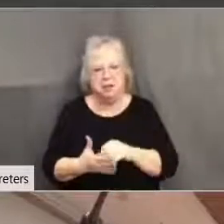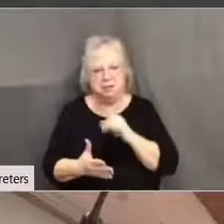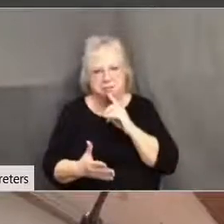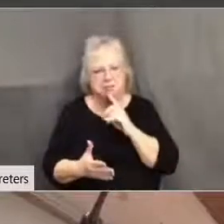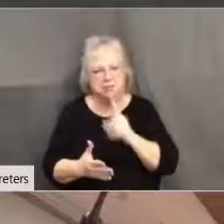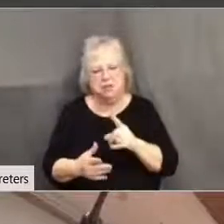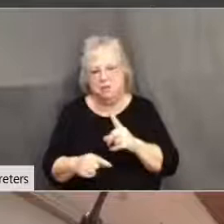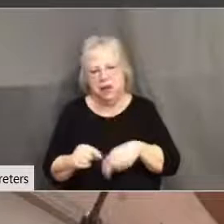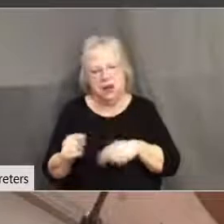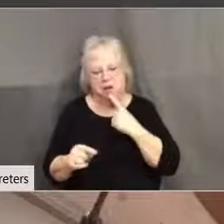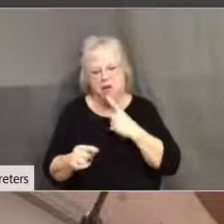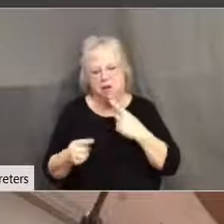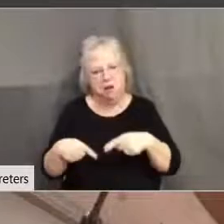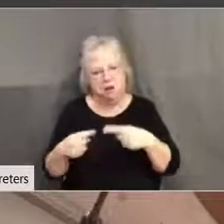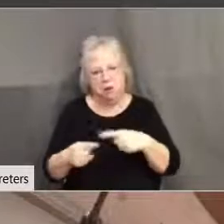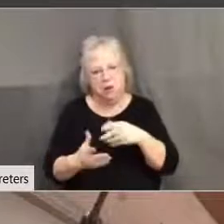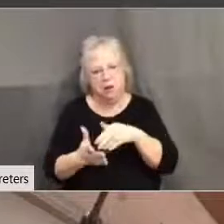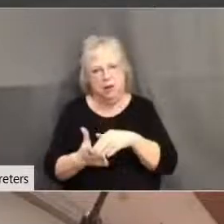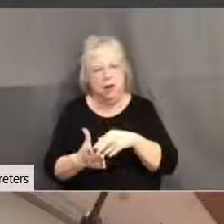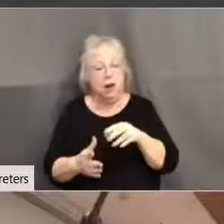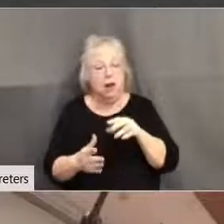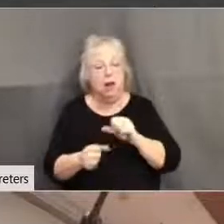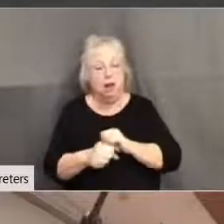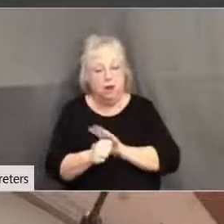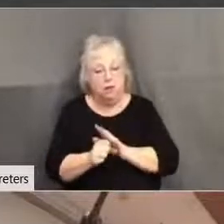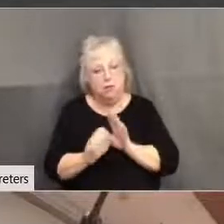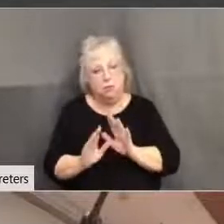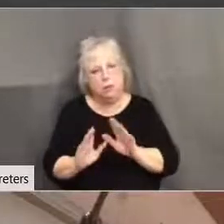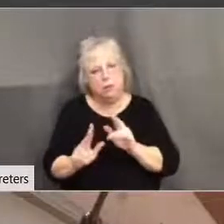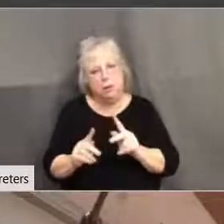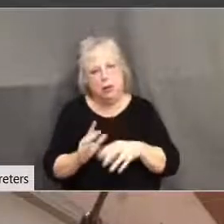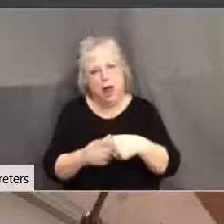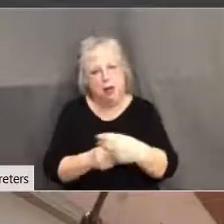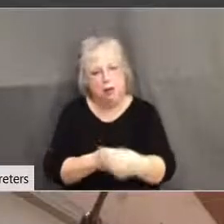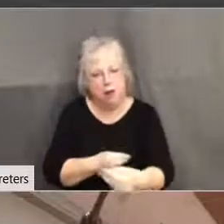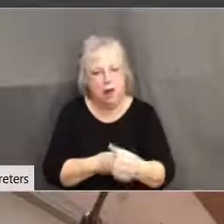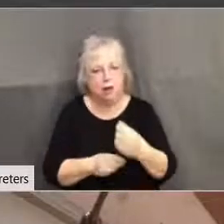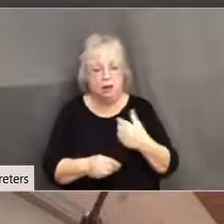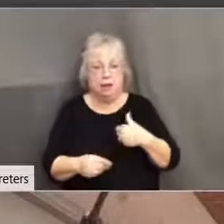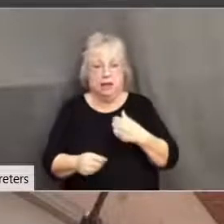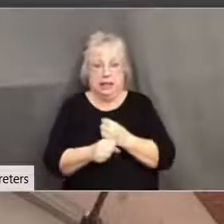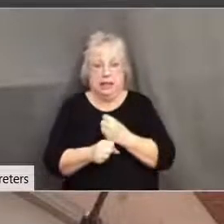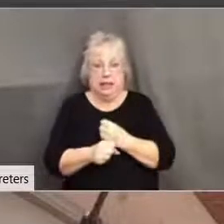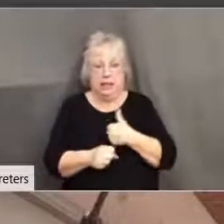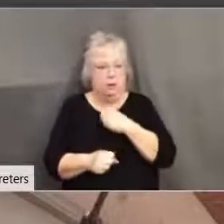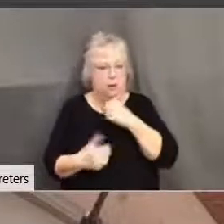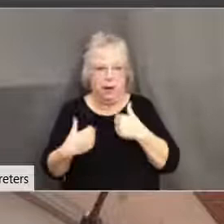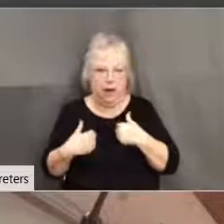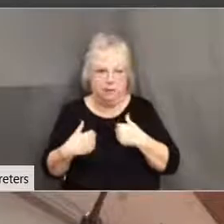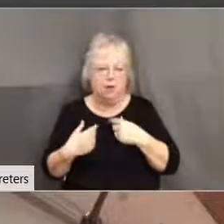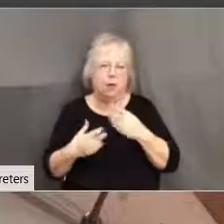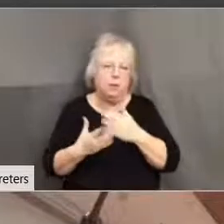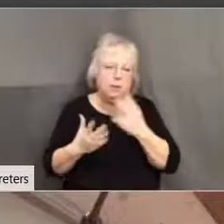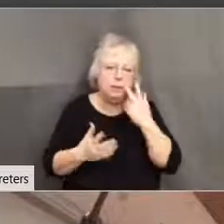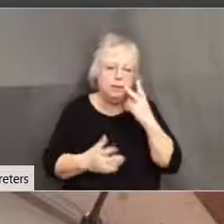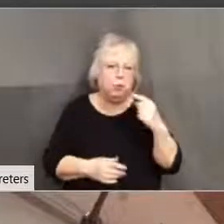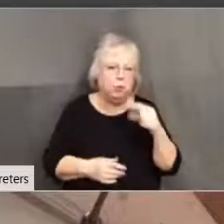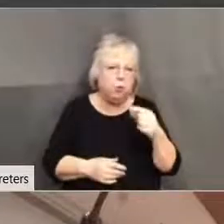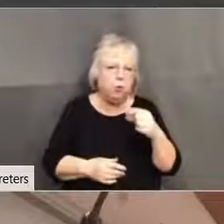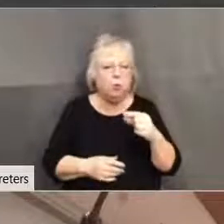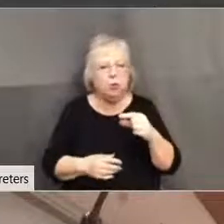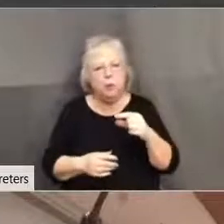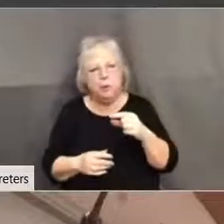people outside even more this year, so we don't have any statistics. We have seen some Google heat maps and some